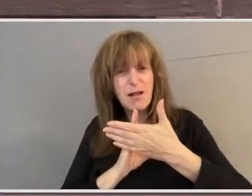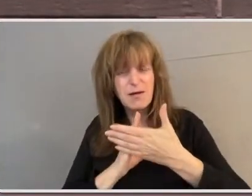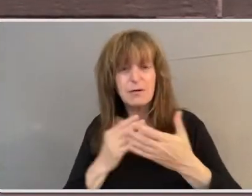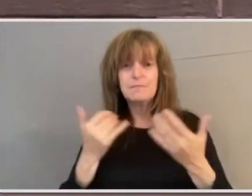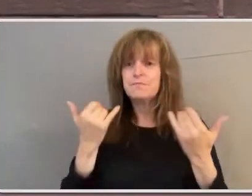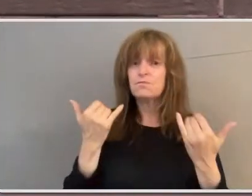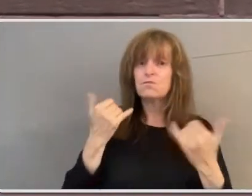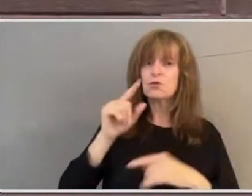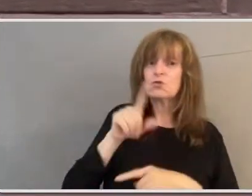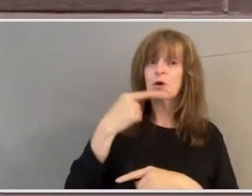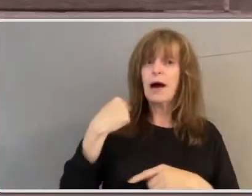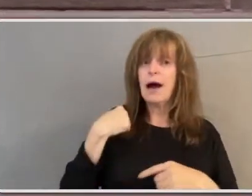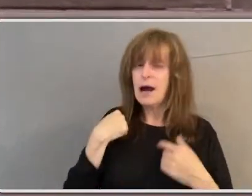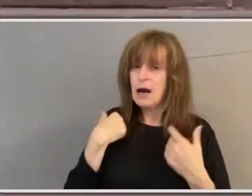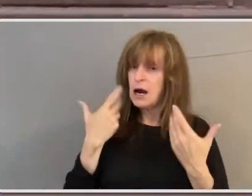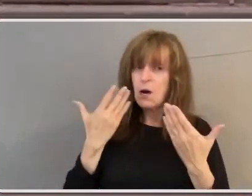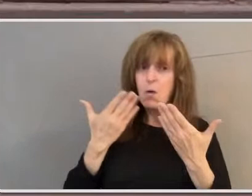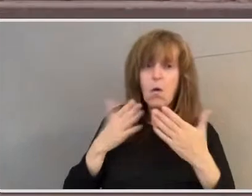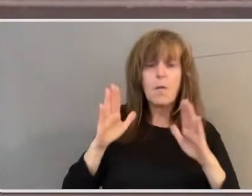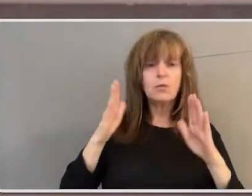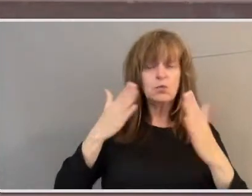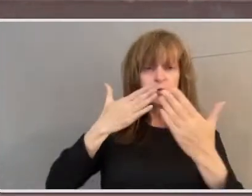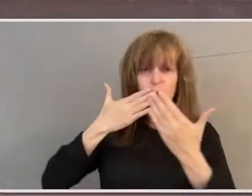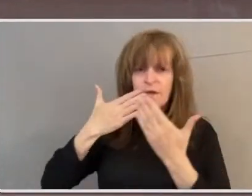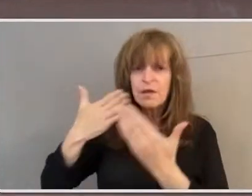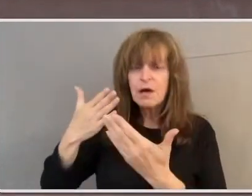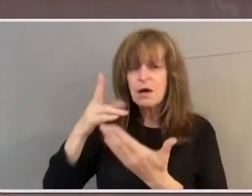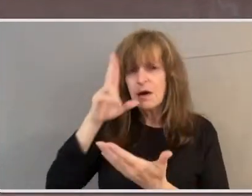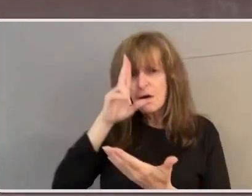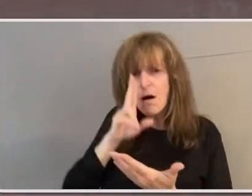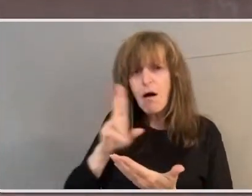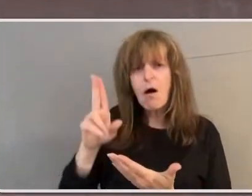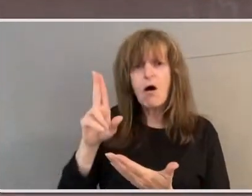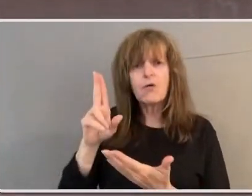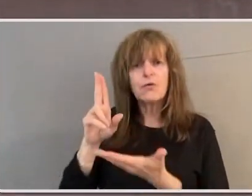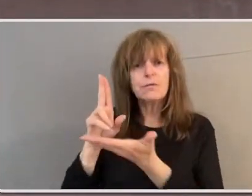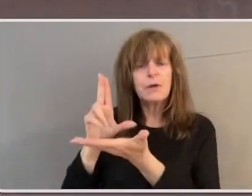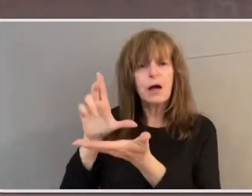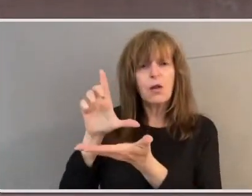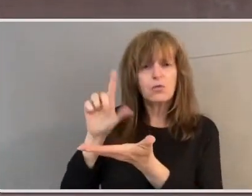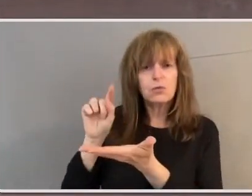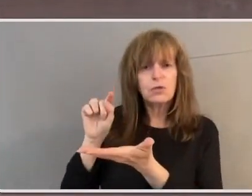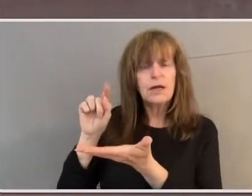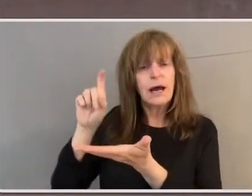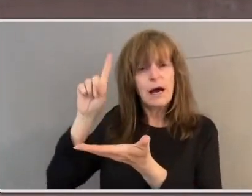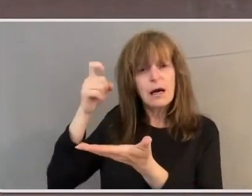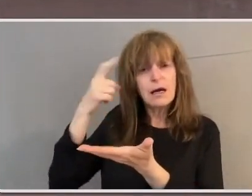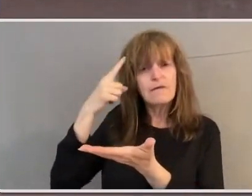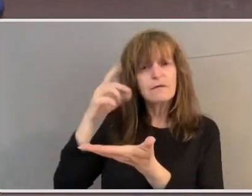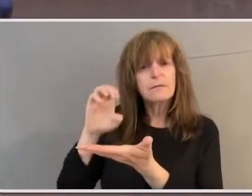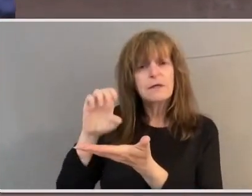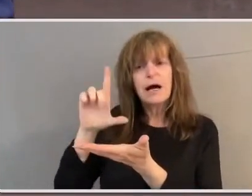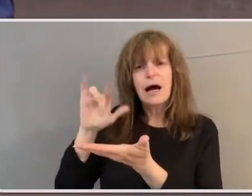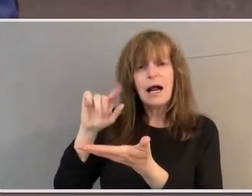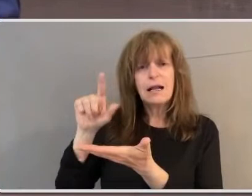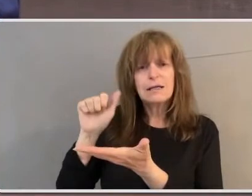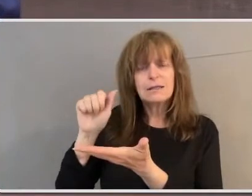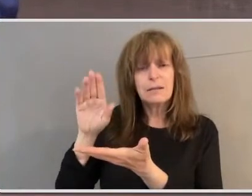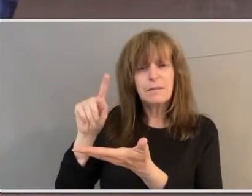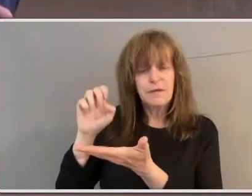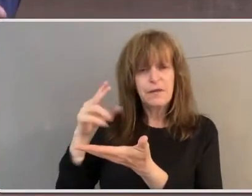the Lieutenant Governor, Elizabeth Dowdeswell, and my Secretary of Cabinet, Michelle